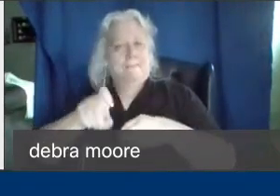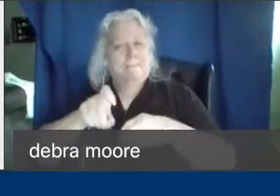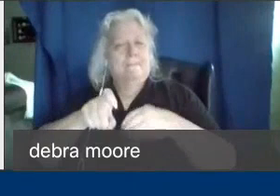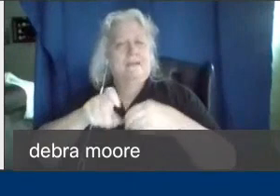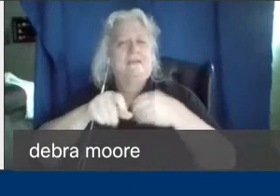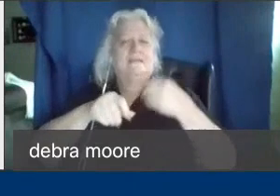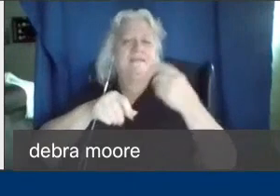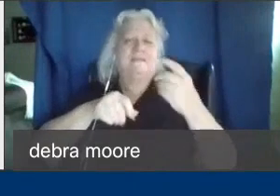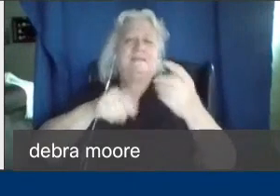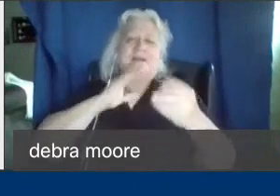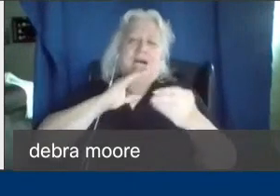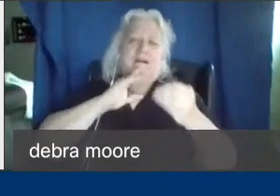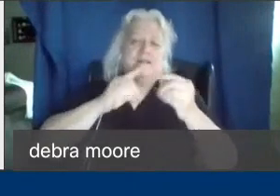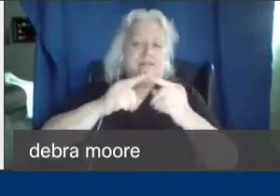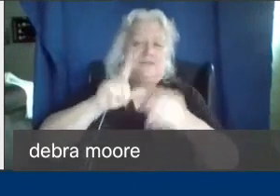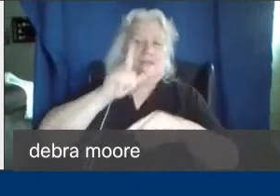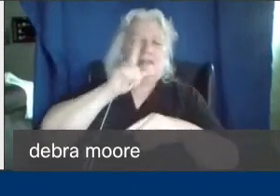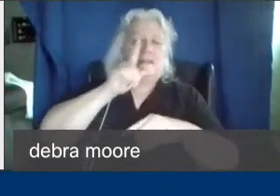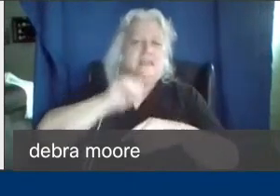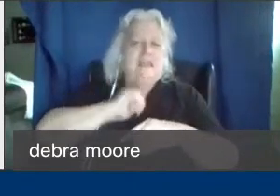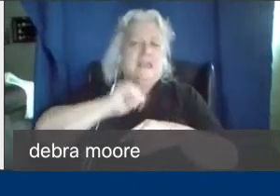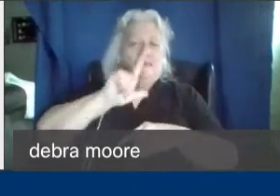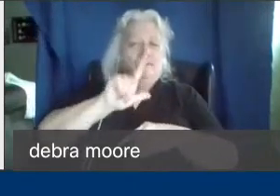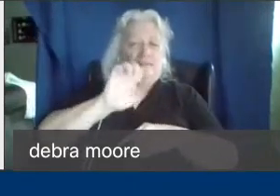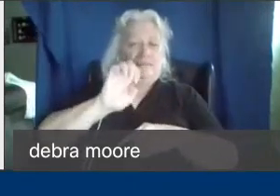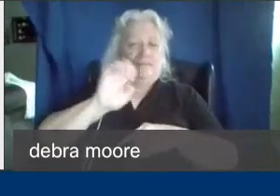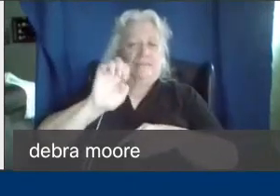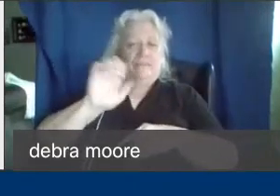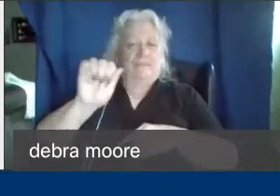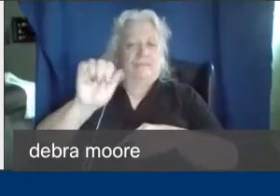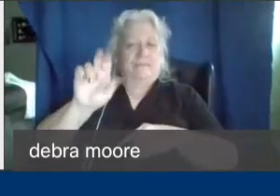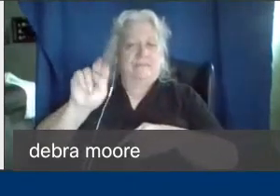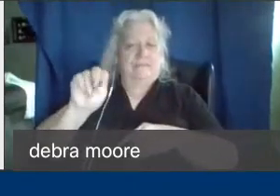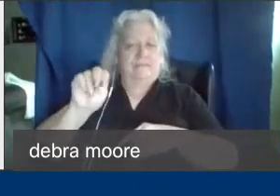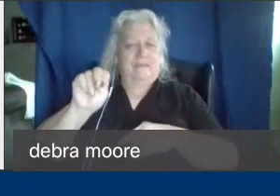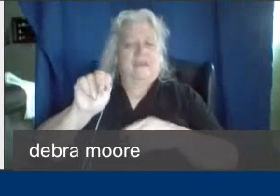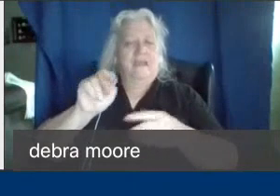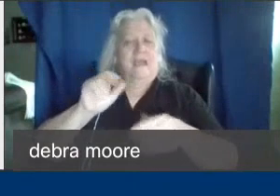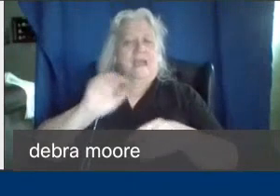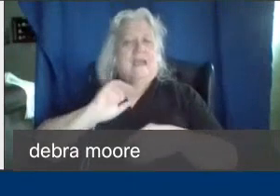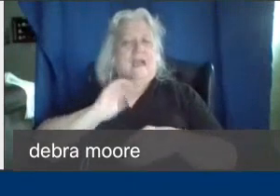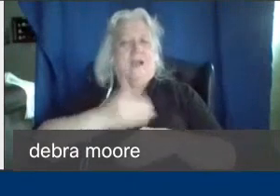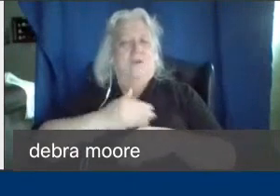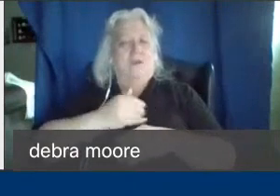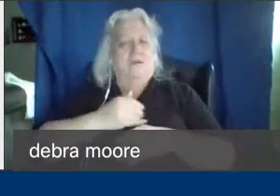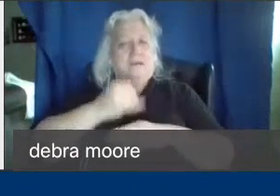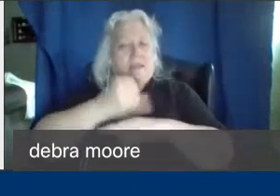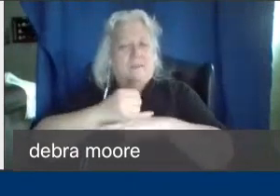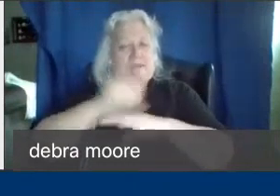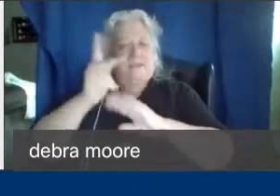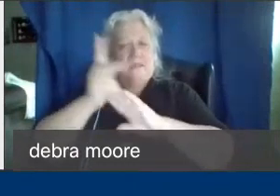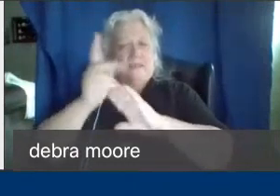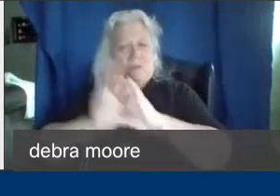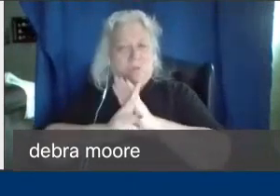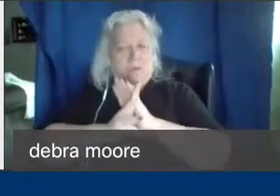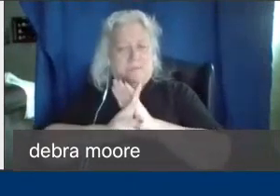for a qualified disability. Leanne is our disability services counselor at the Kingwood campus. So if you or a student